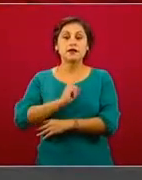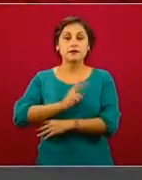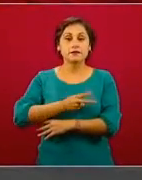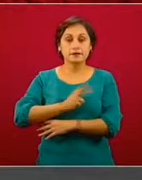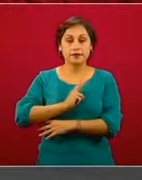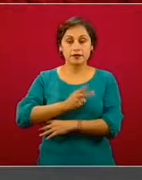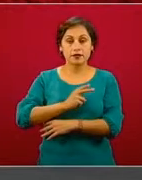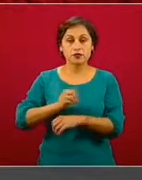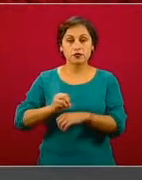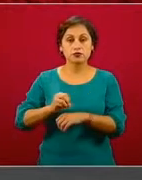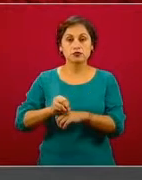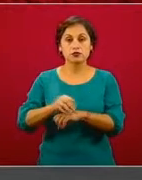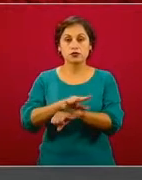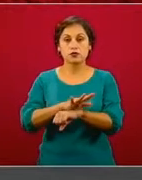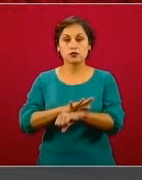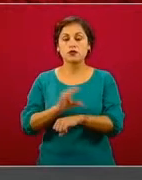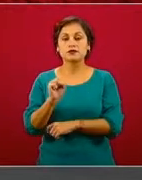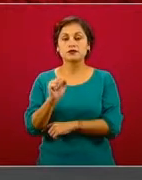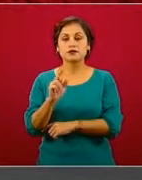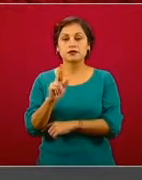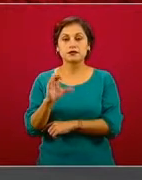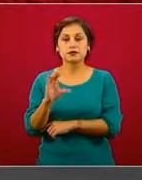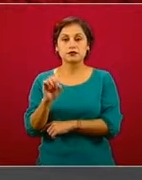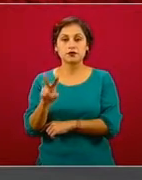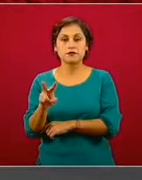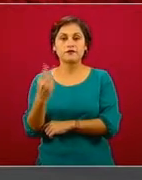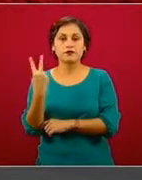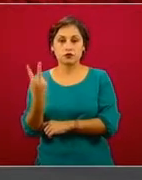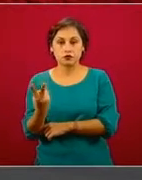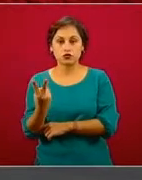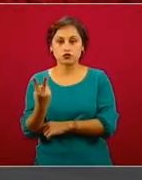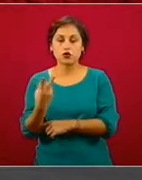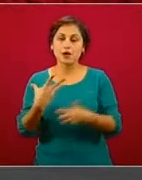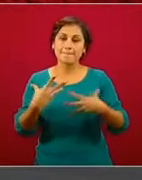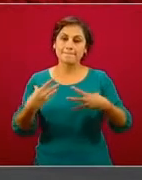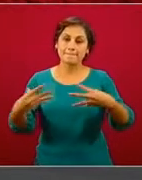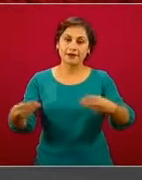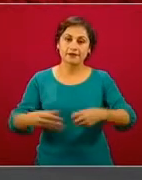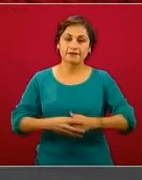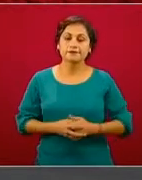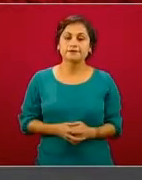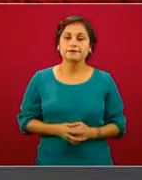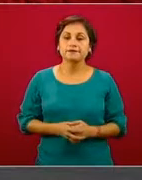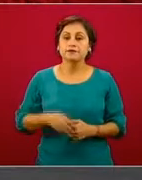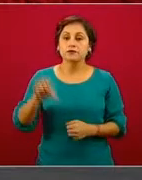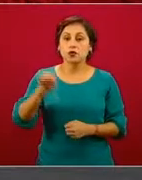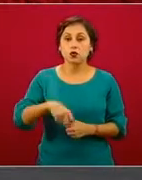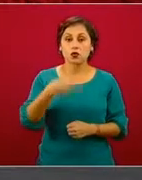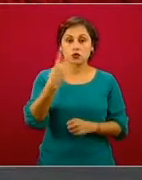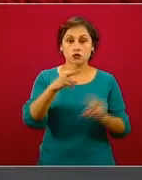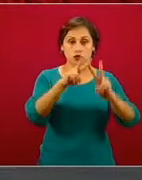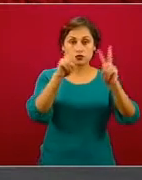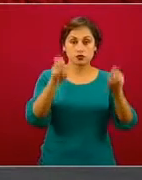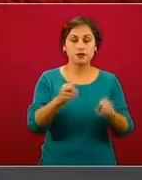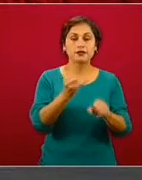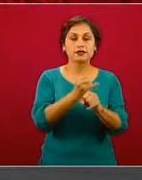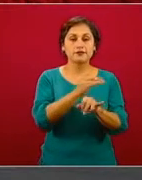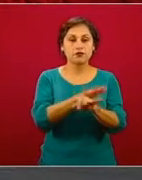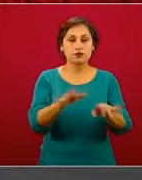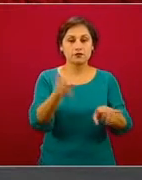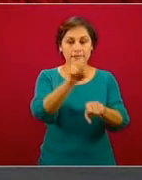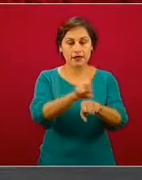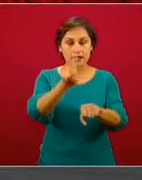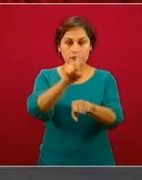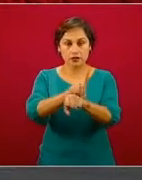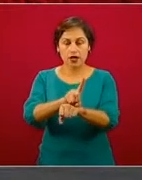caused by novel coronavirus Hoy nos vamos a SARS-CoV-2. enfocar a dos elementos. El primero es el informe técnico diario. We're going